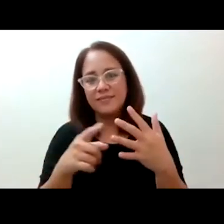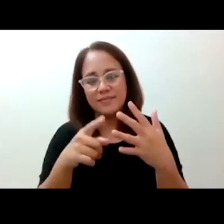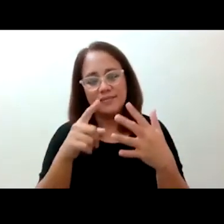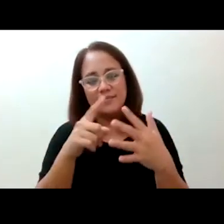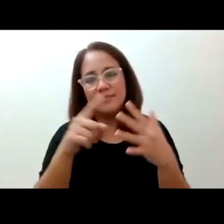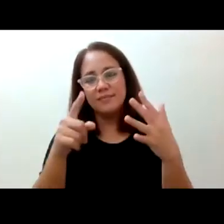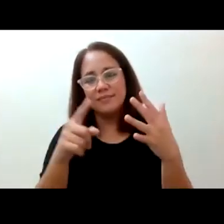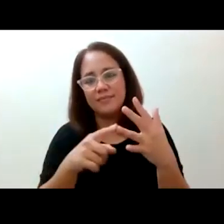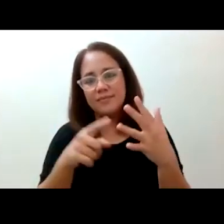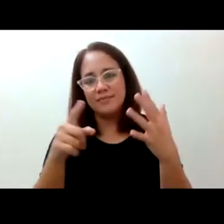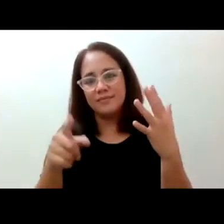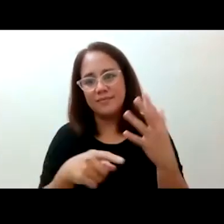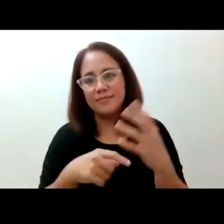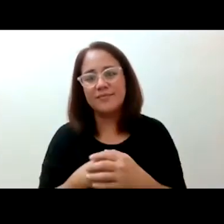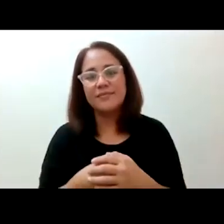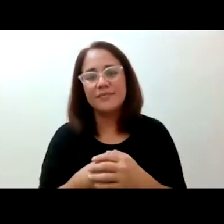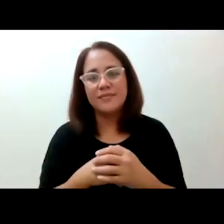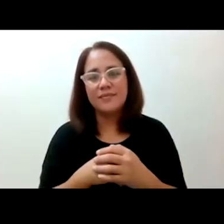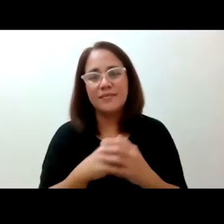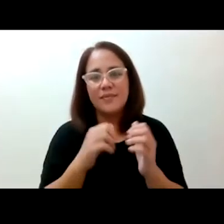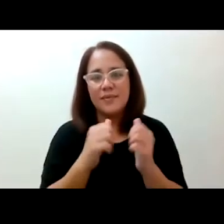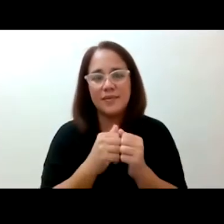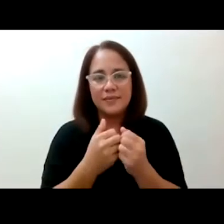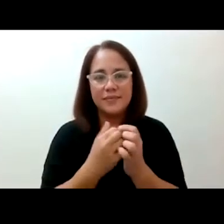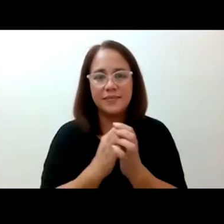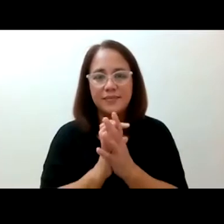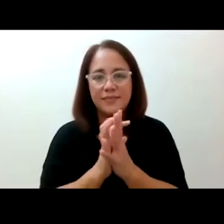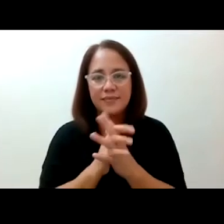that vocabulary is related to other grammar.